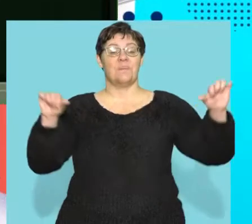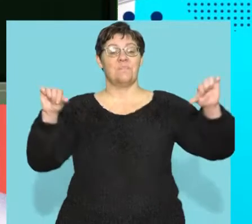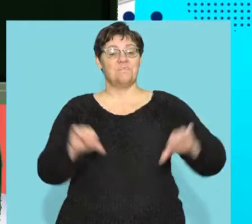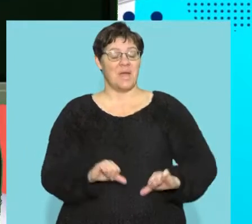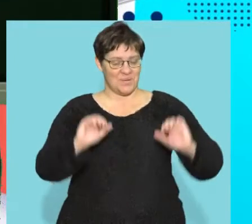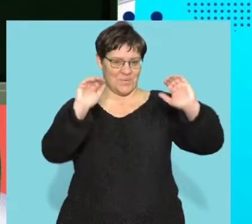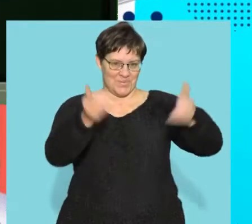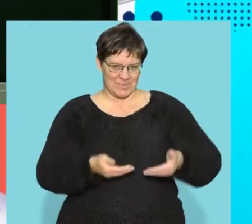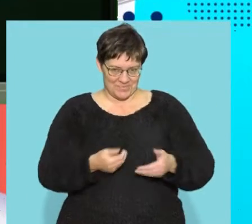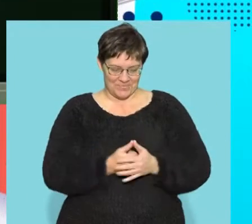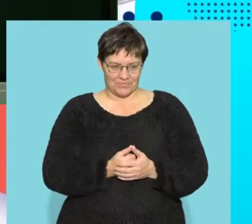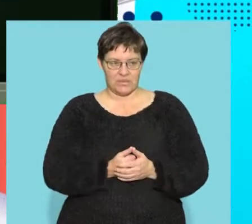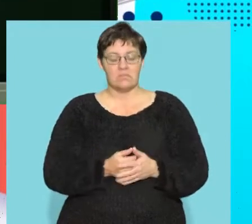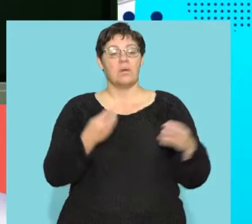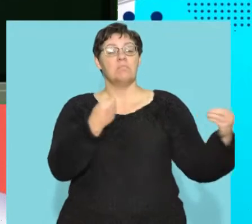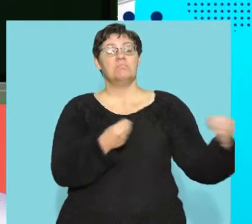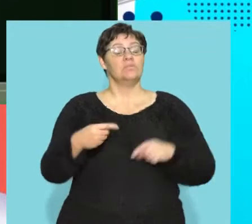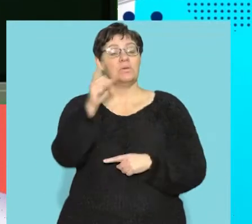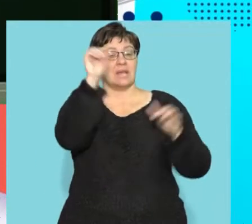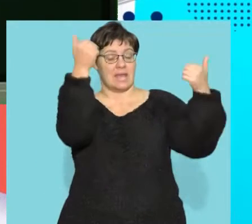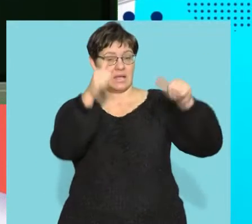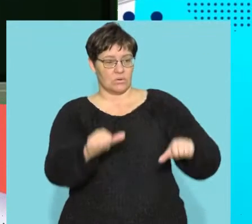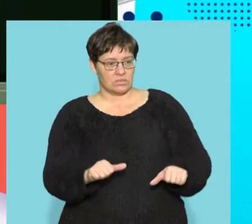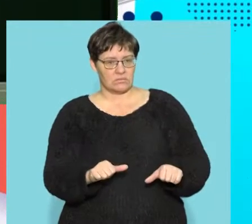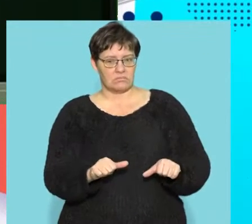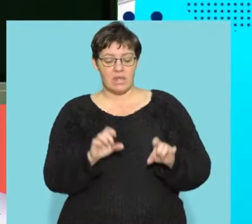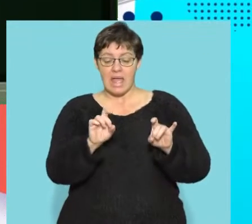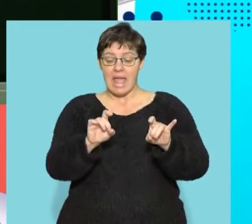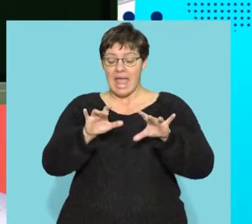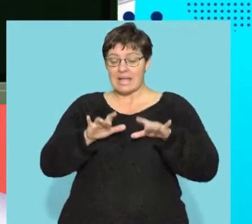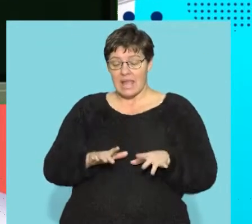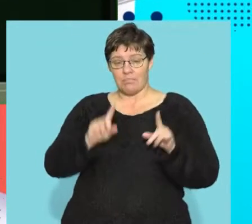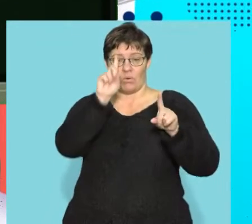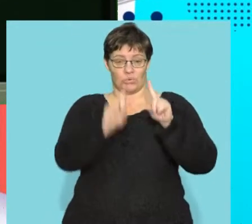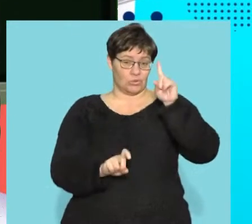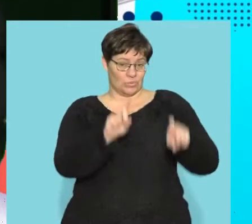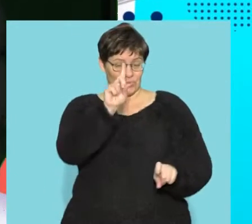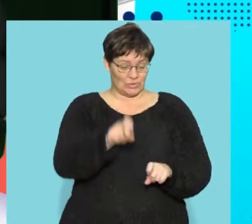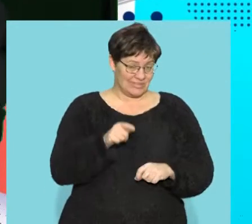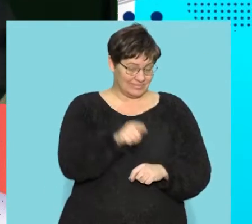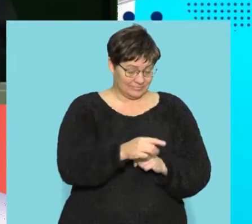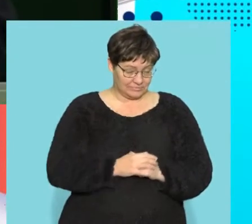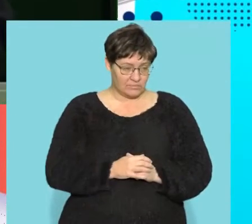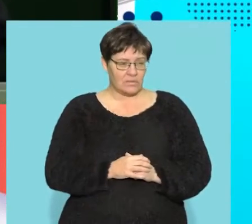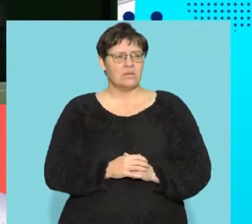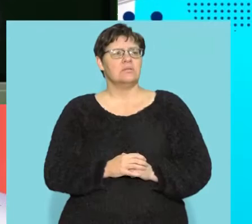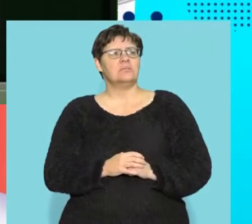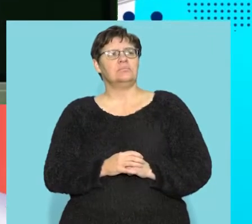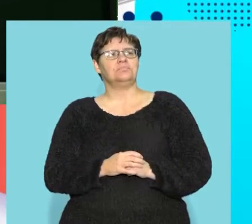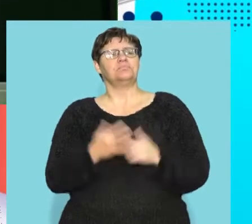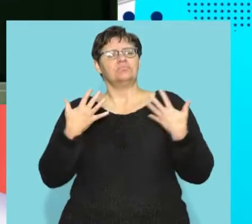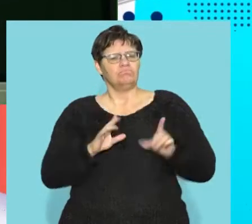Welcome back, accounting boffins. We're busy with accounting examination questions. Once again, just